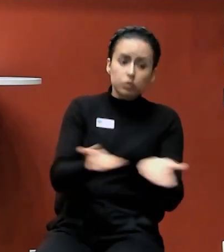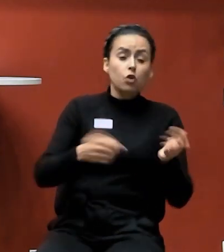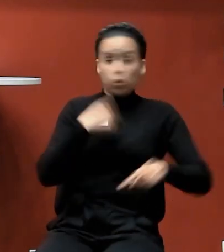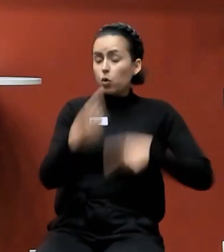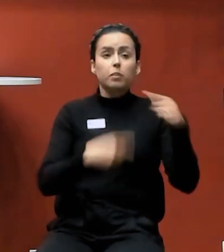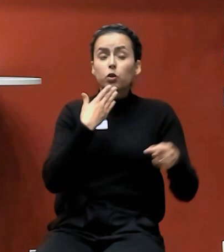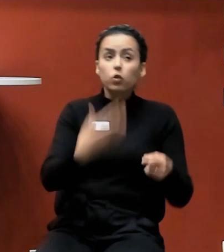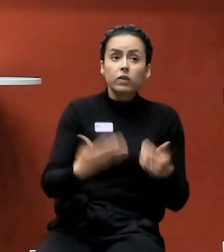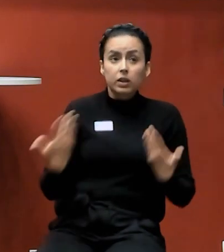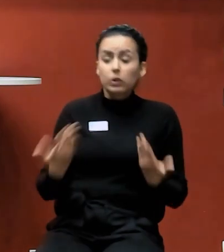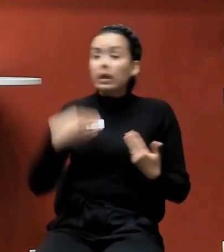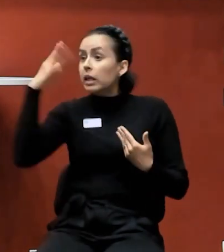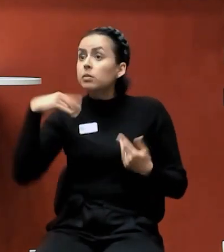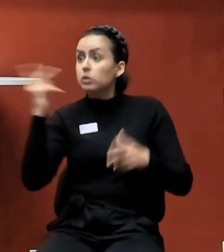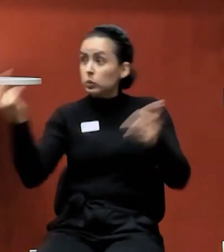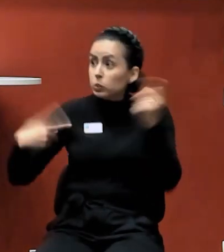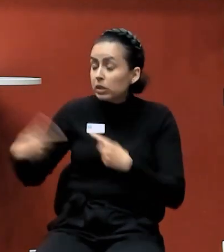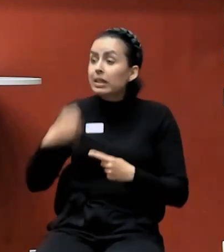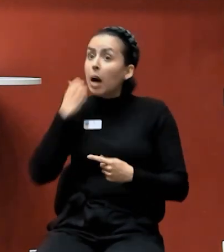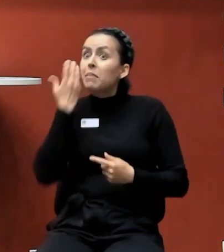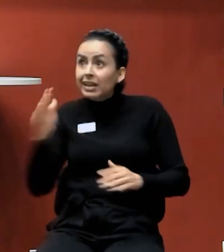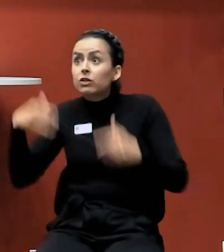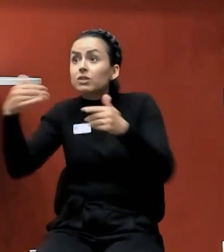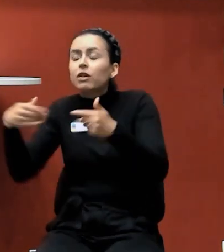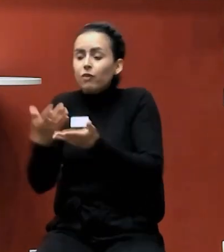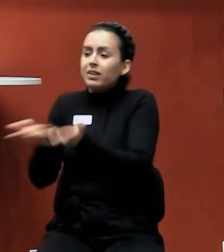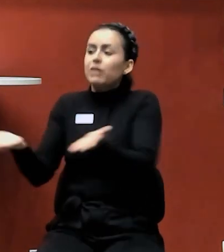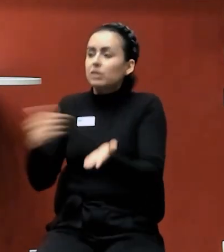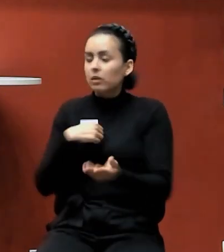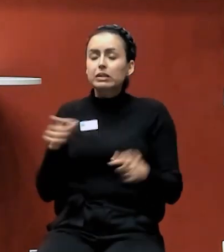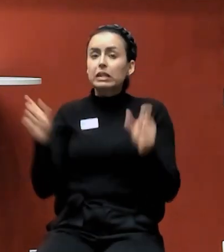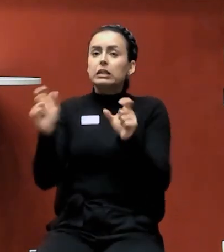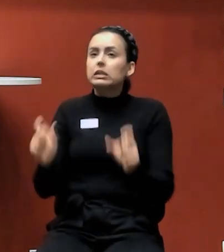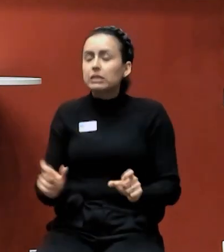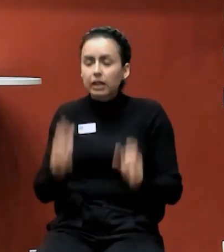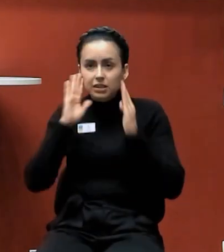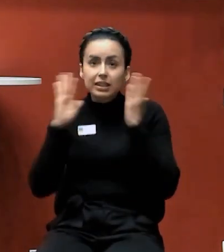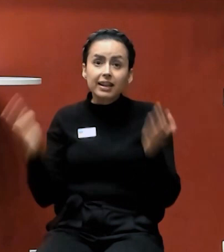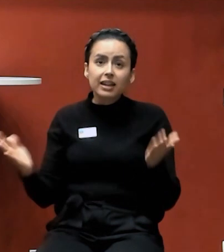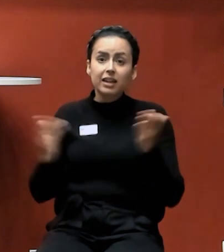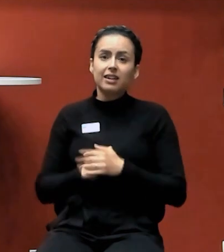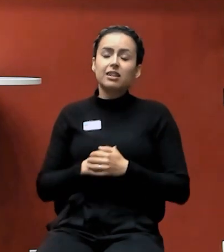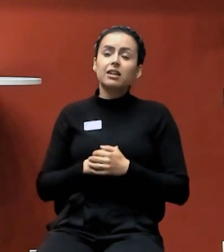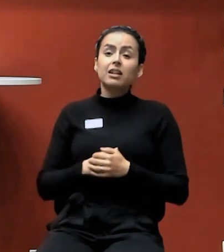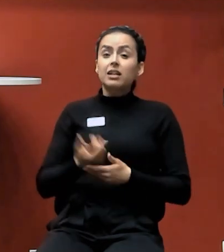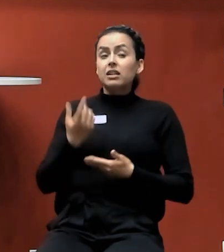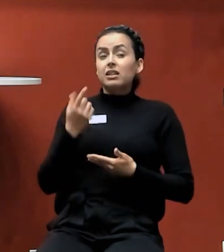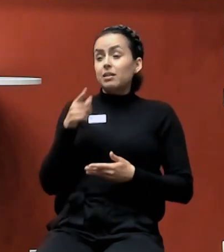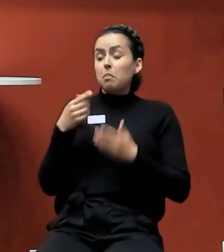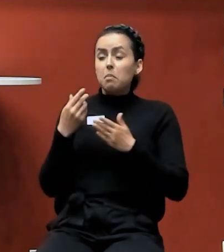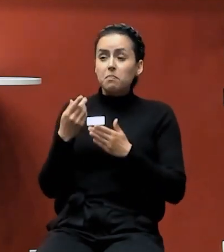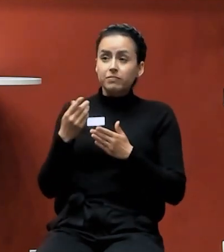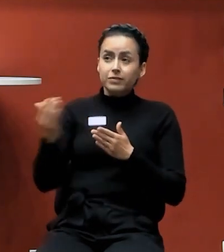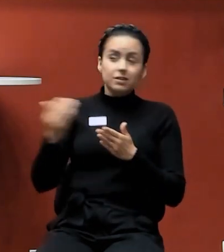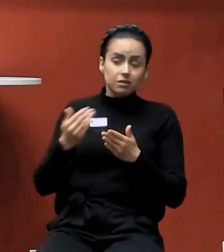are like, when is the next piece? And I'm like, I don't know. You know? Mm. And it comes with a lot of pressure, and I agree